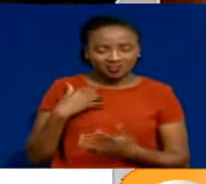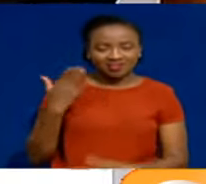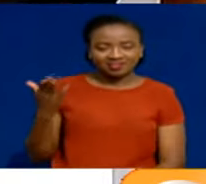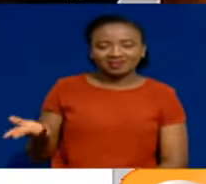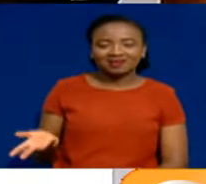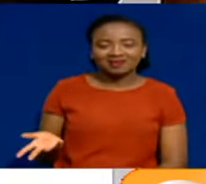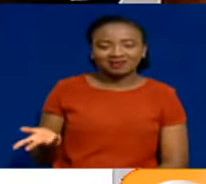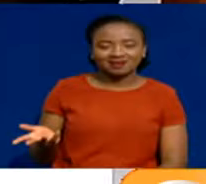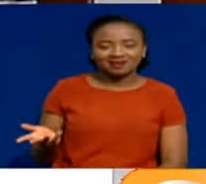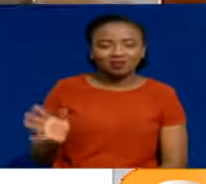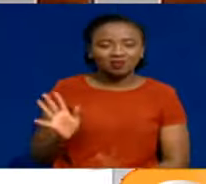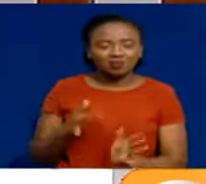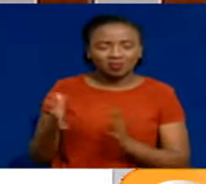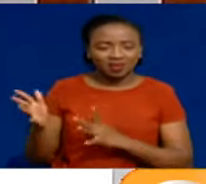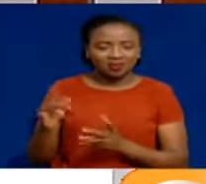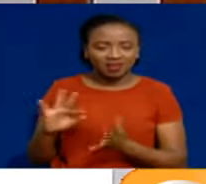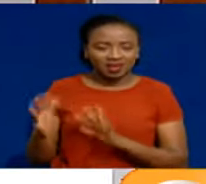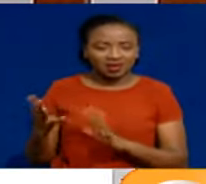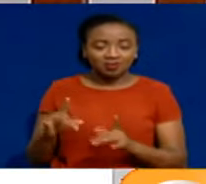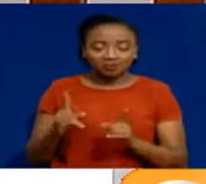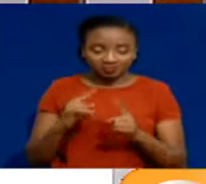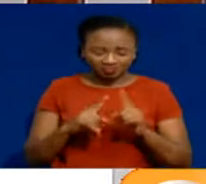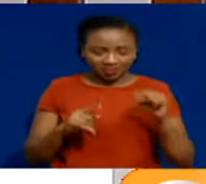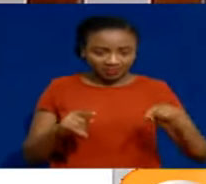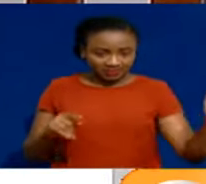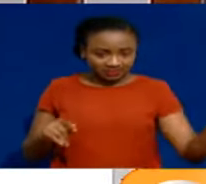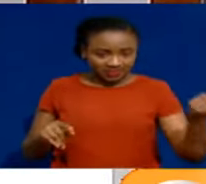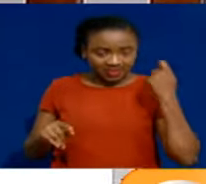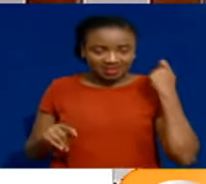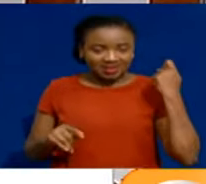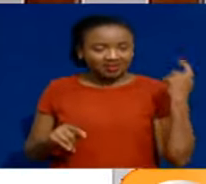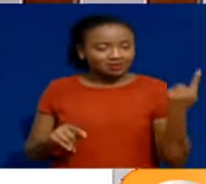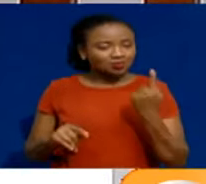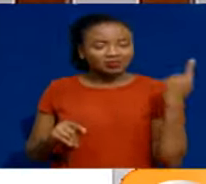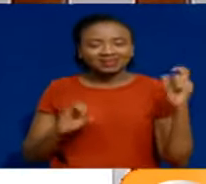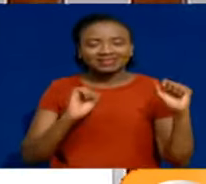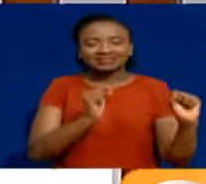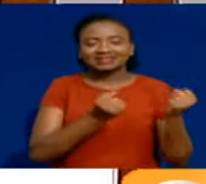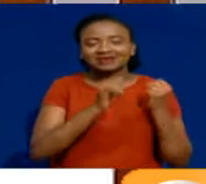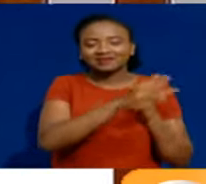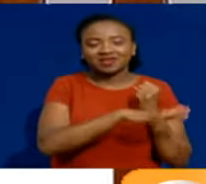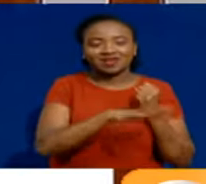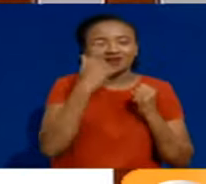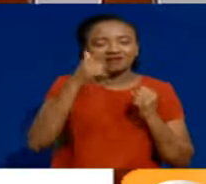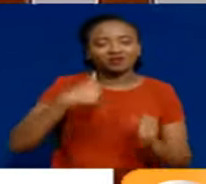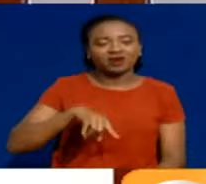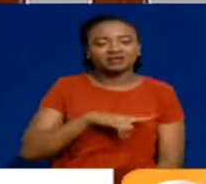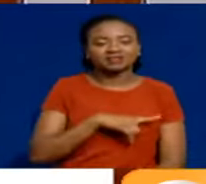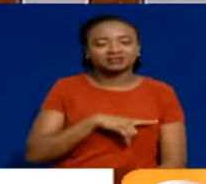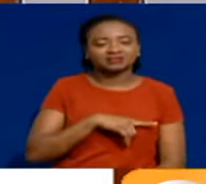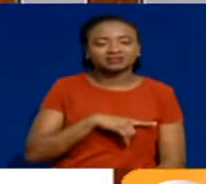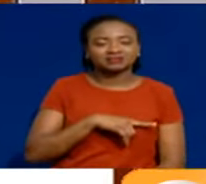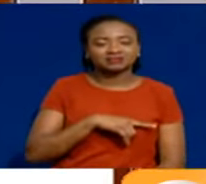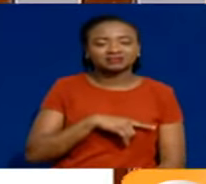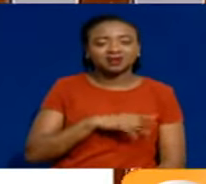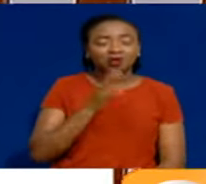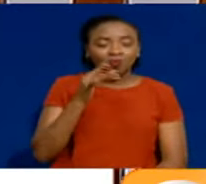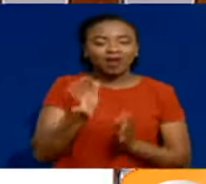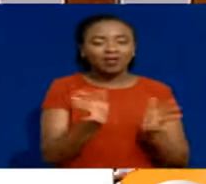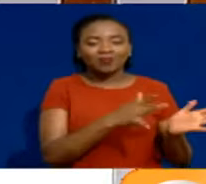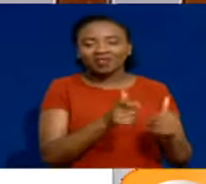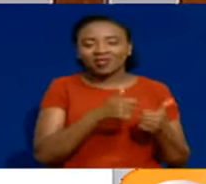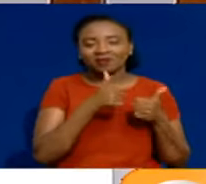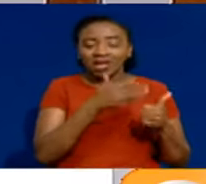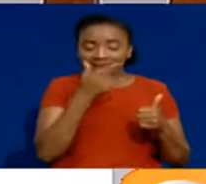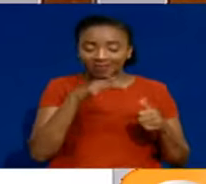Yeah. Kenya is the only safest place for us here. And this is the place where you better die